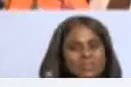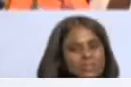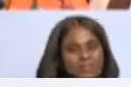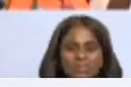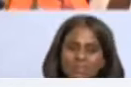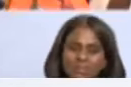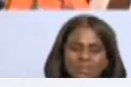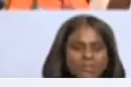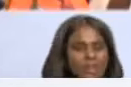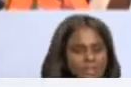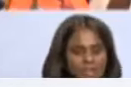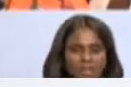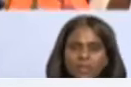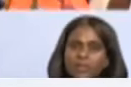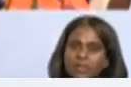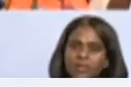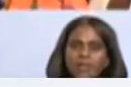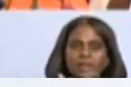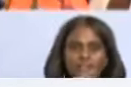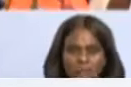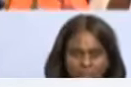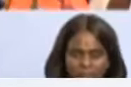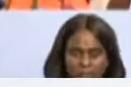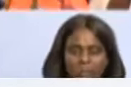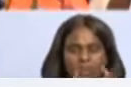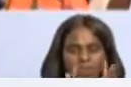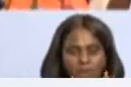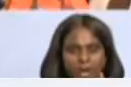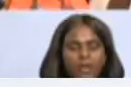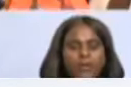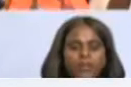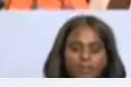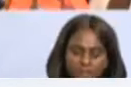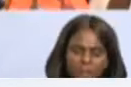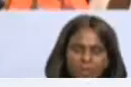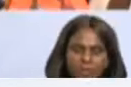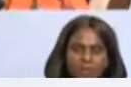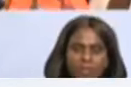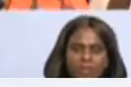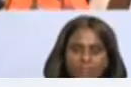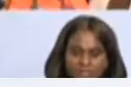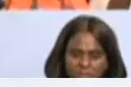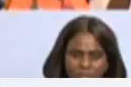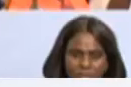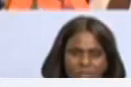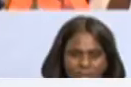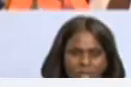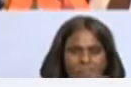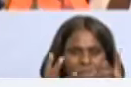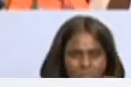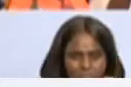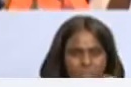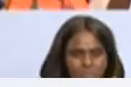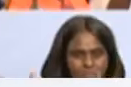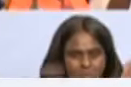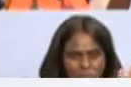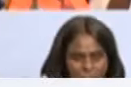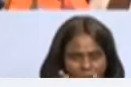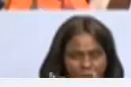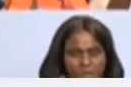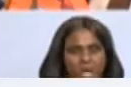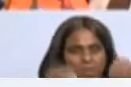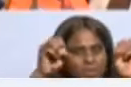nation. That's the way to survive, even under drought. That's the way to survive, even under load